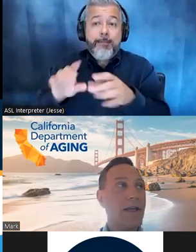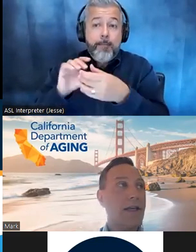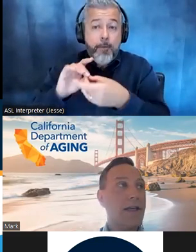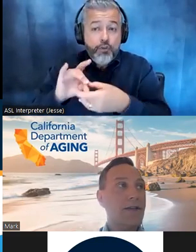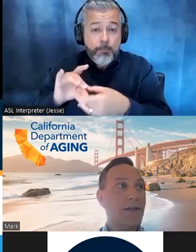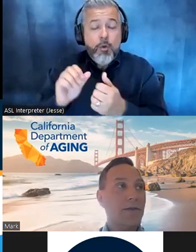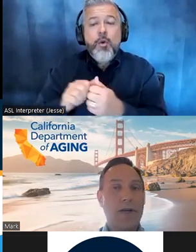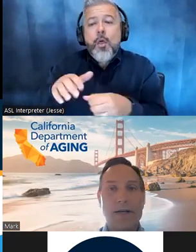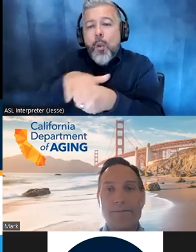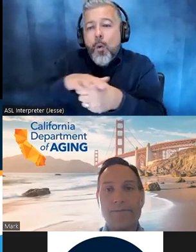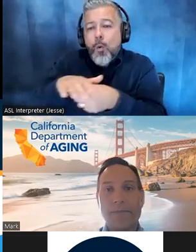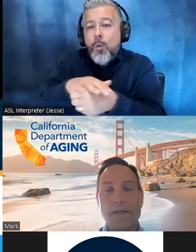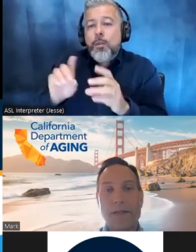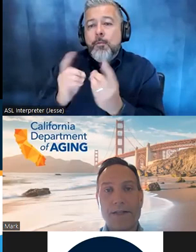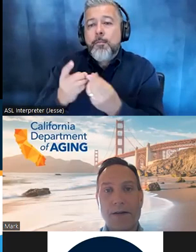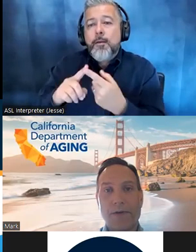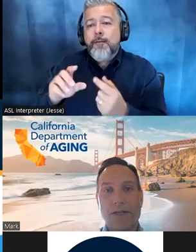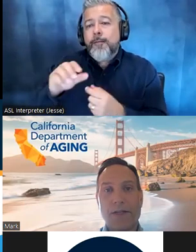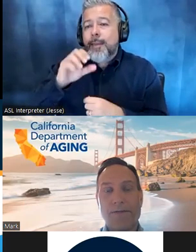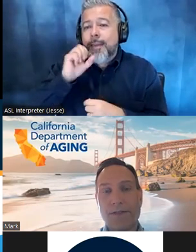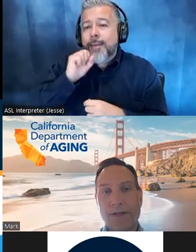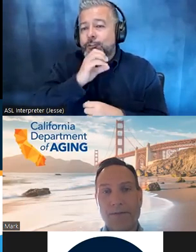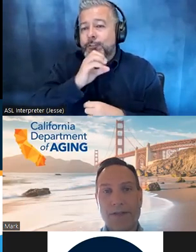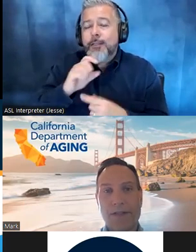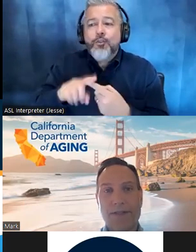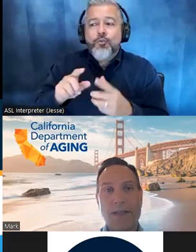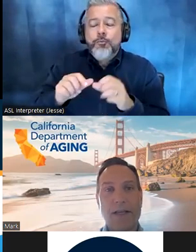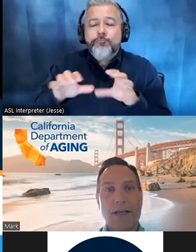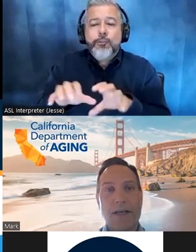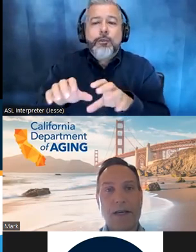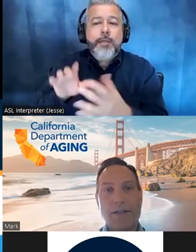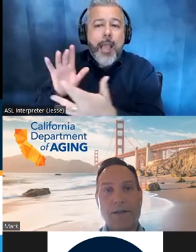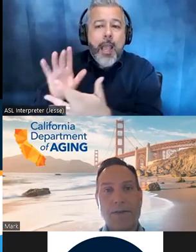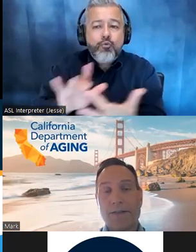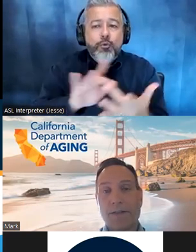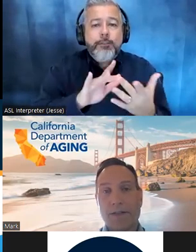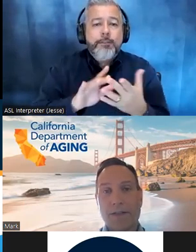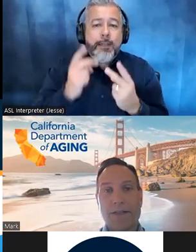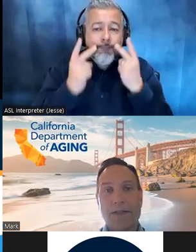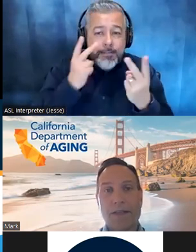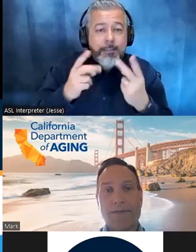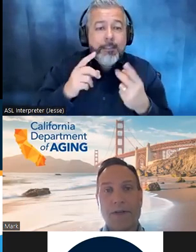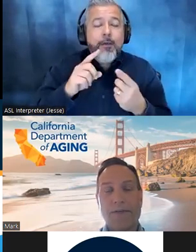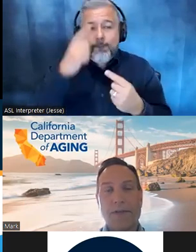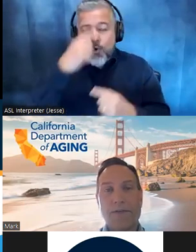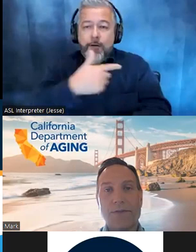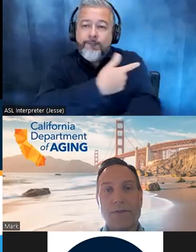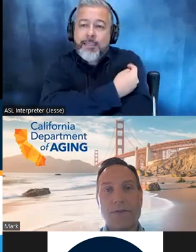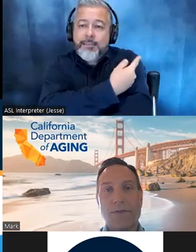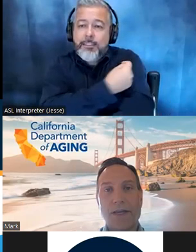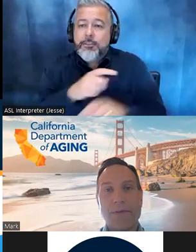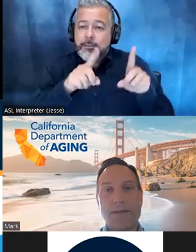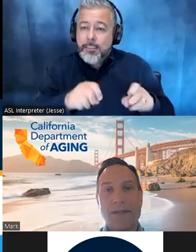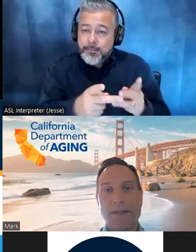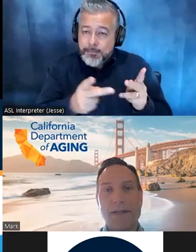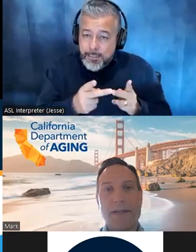aging to conduct outreach and facilitate visits to vaccination test sites for individuals who are